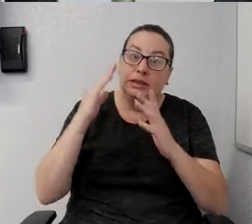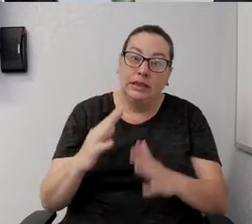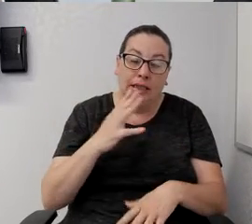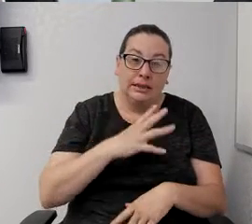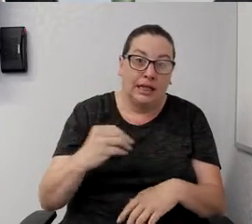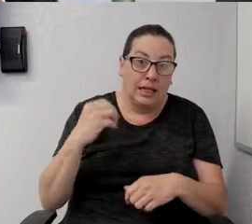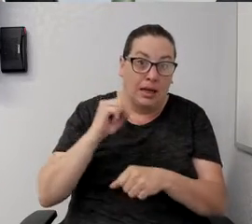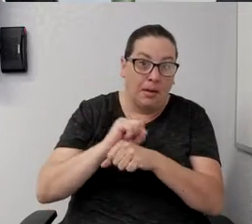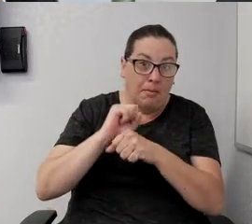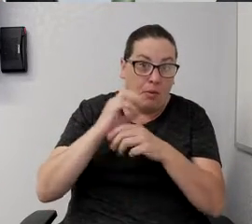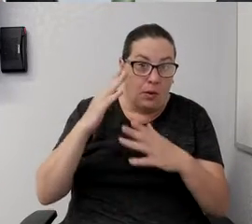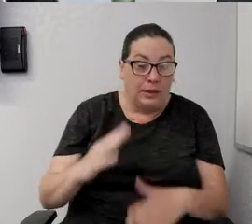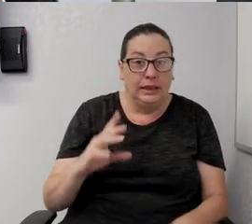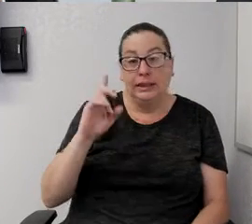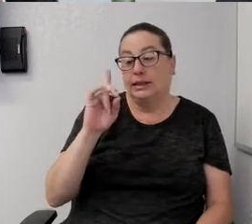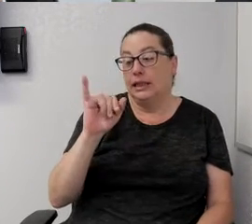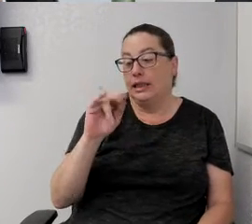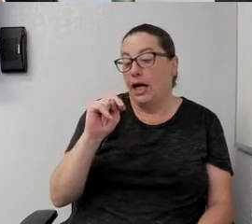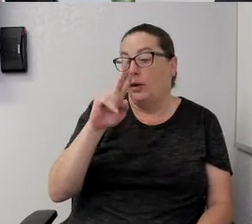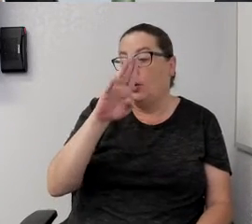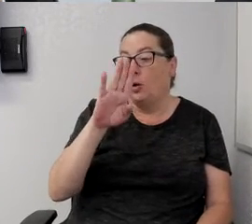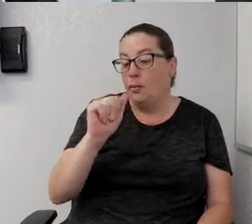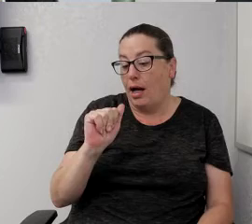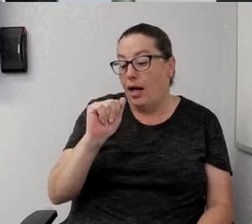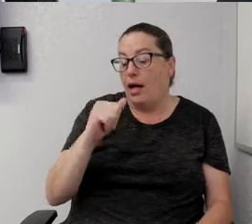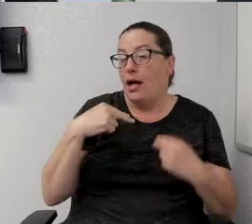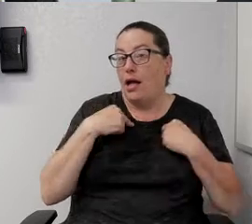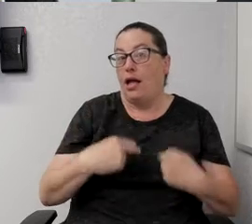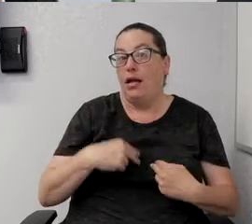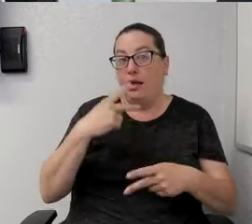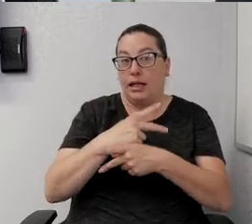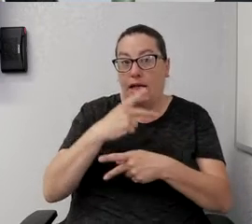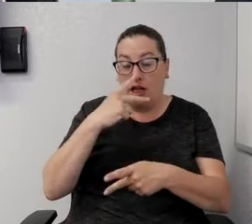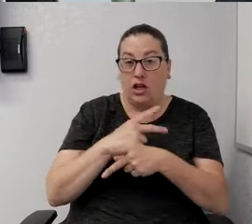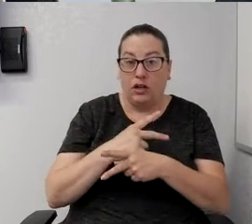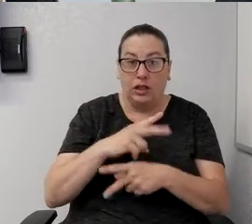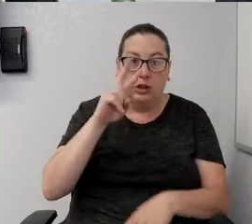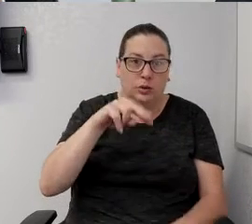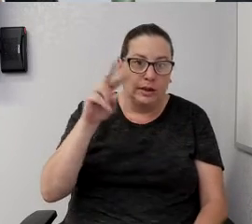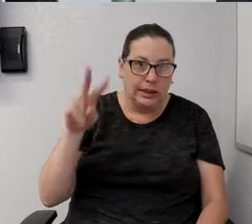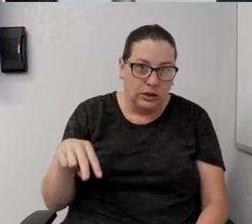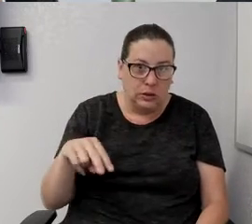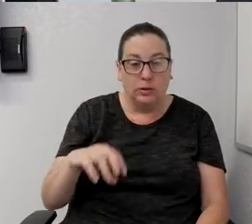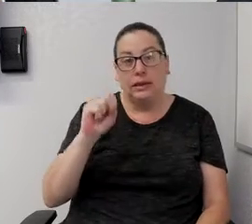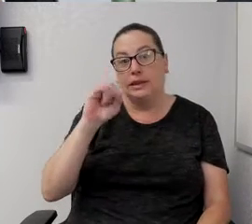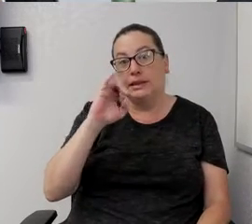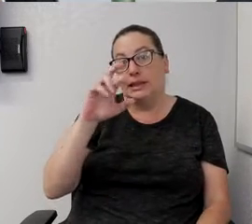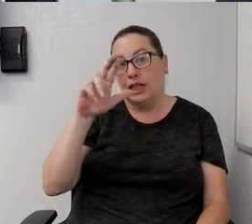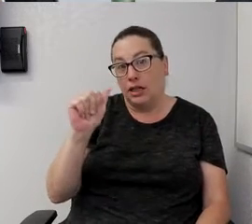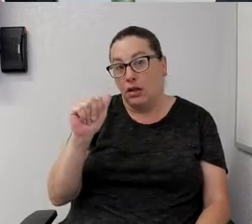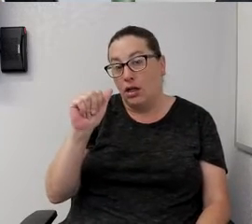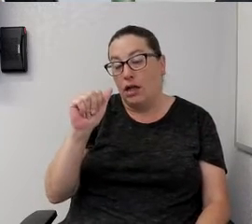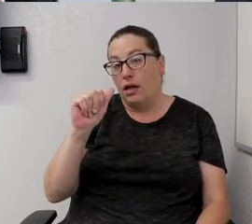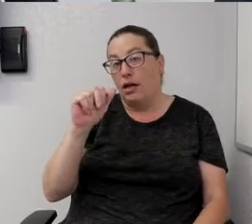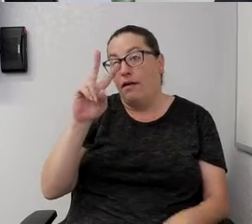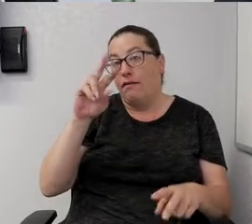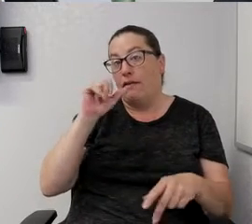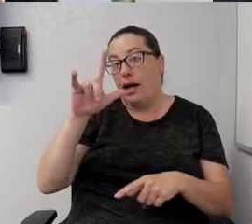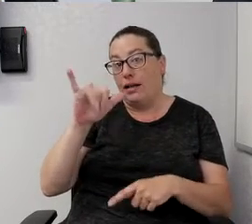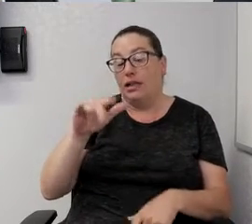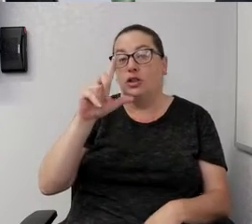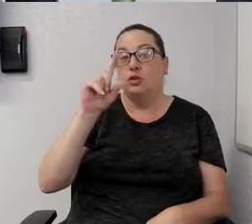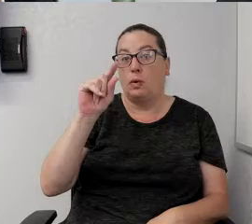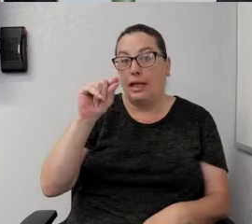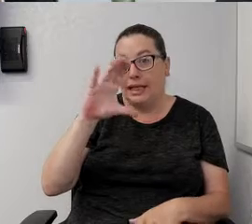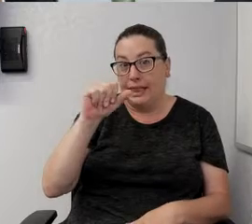Dinuba Healthcare, 22 positive cases. Sierra Valley, 20 cases. And Linwood Meadows, only